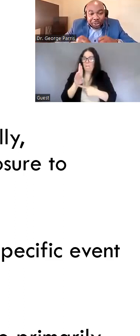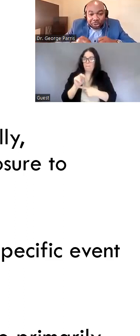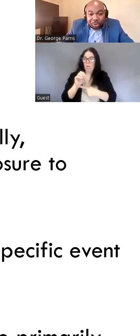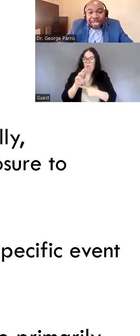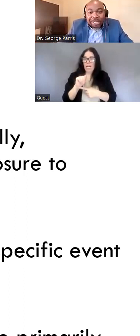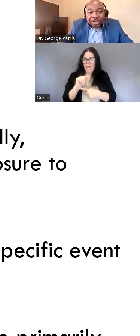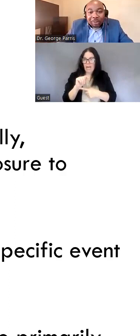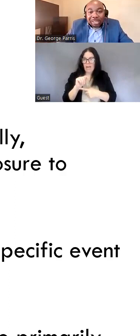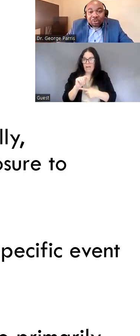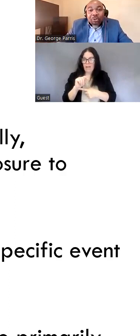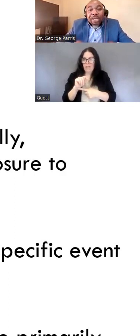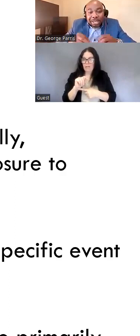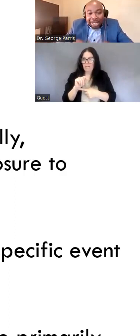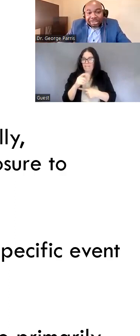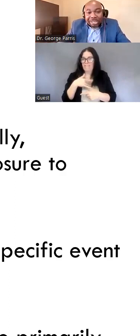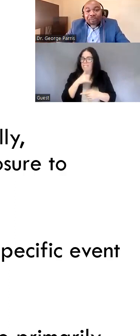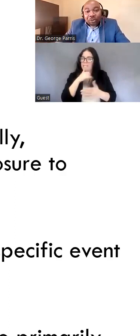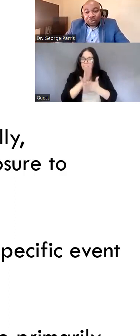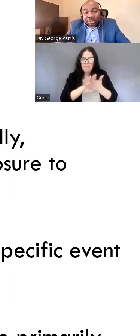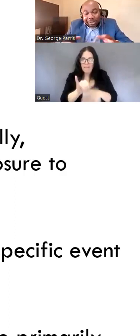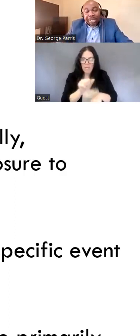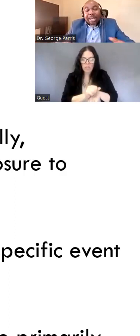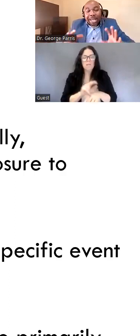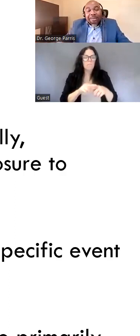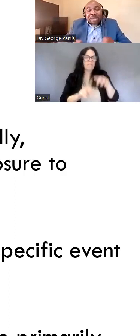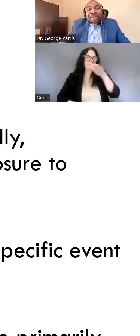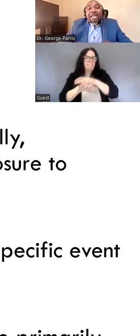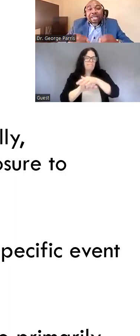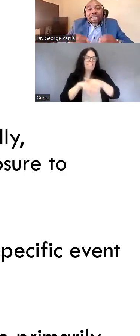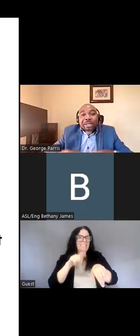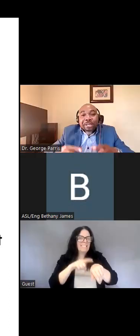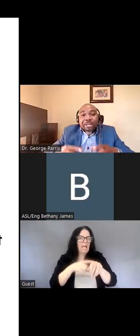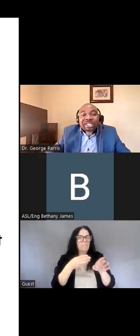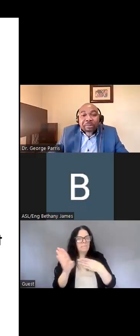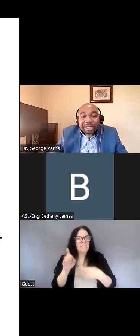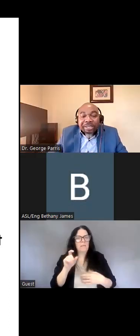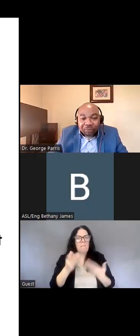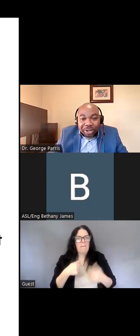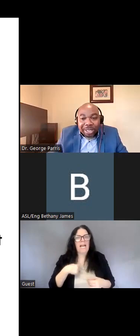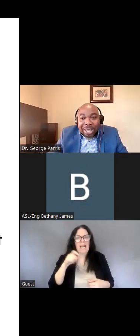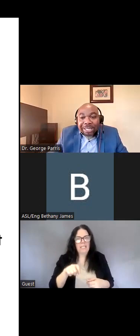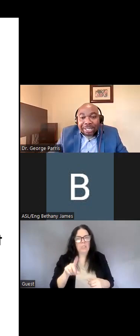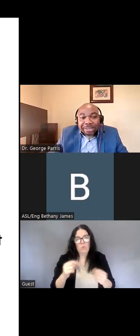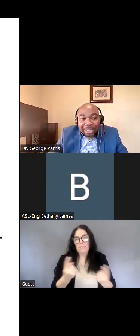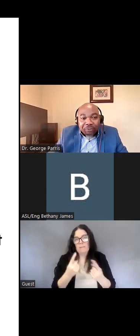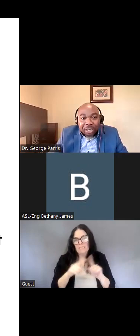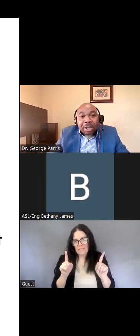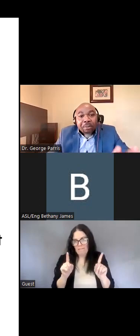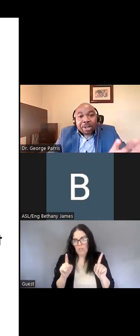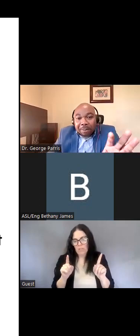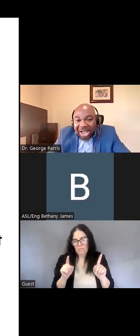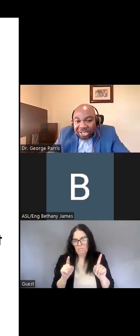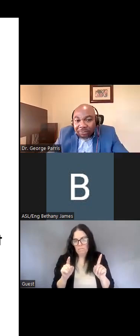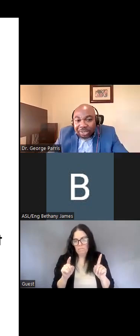and you don't like that job anymore, that's time for you to say, maybe I need to be doing something different, and this is not for